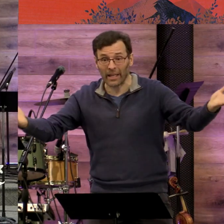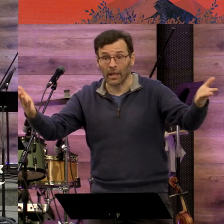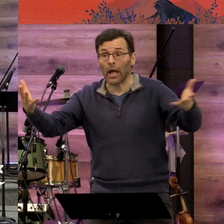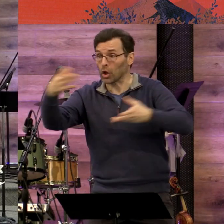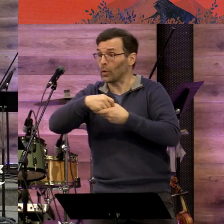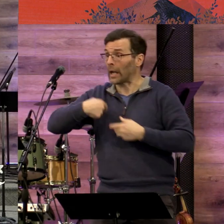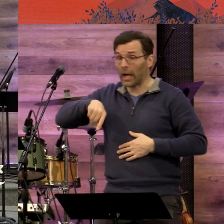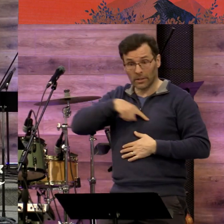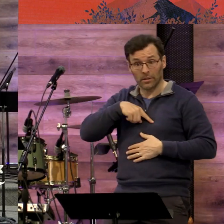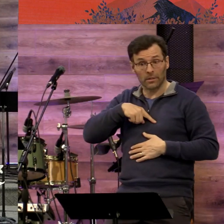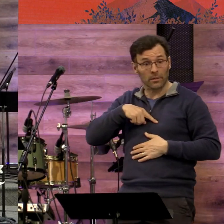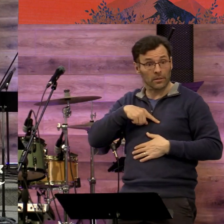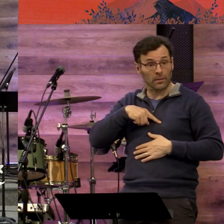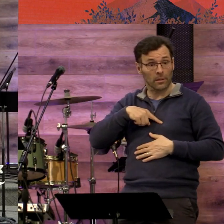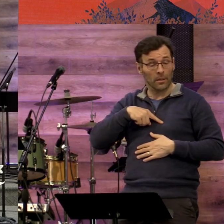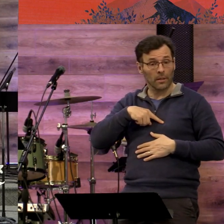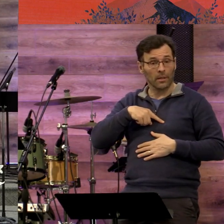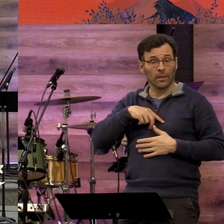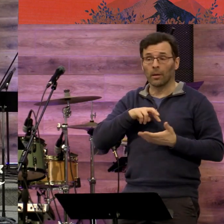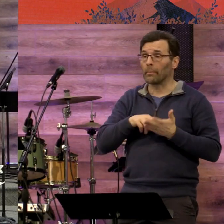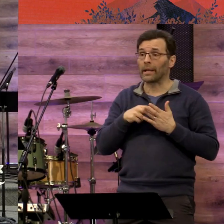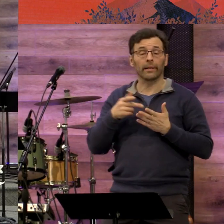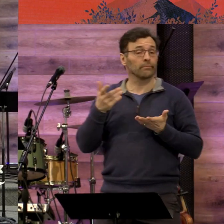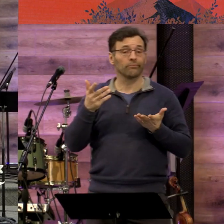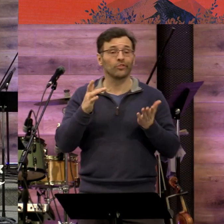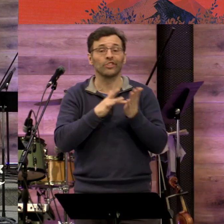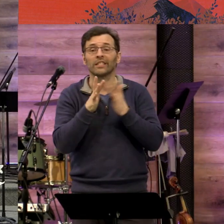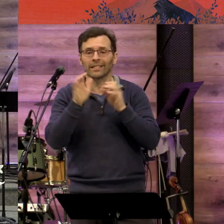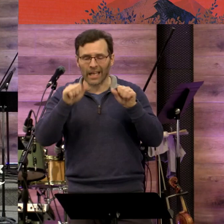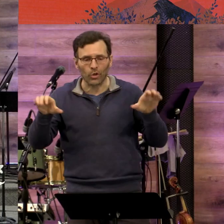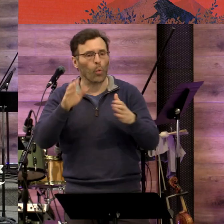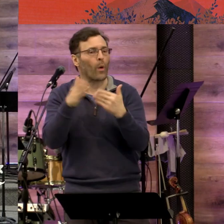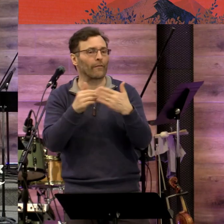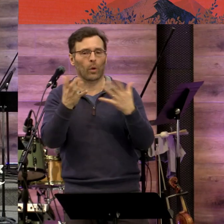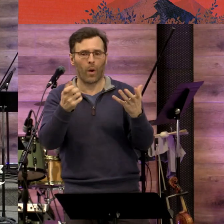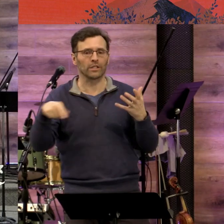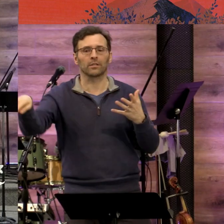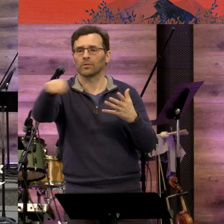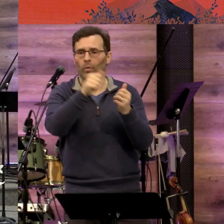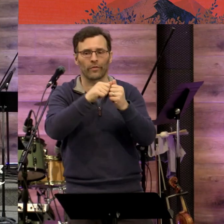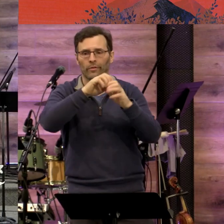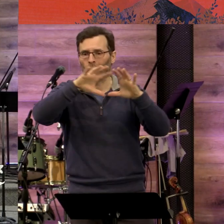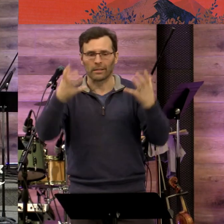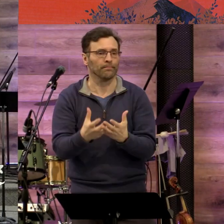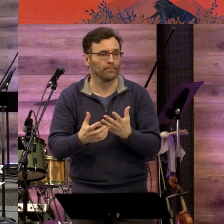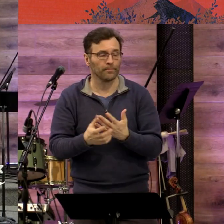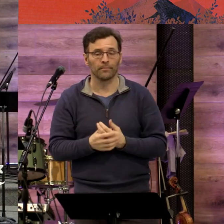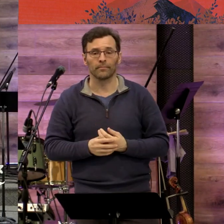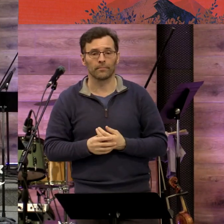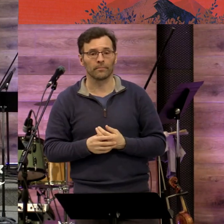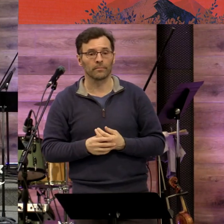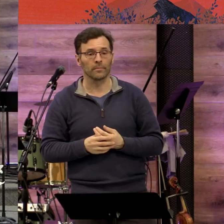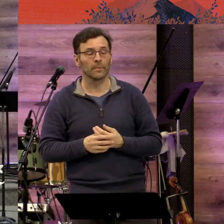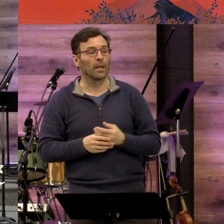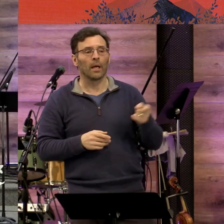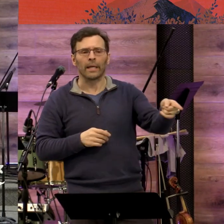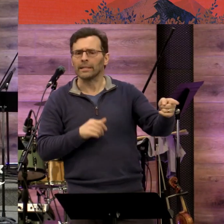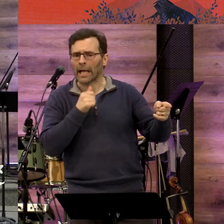us, then he can do what he wills with creation, can't he? He is not accountable to